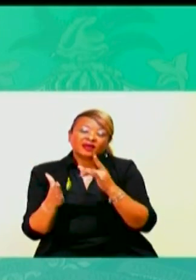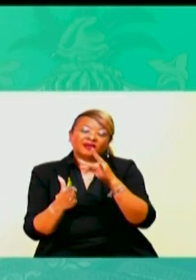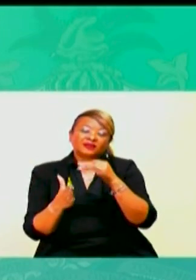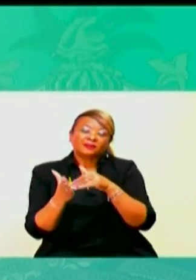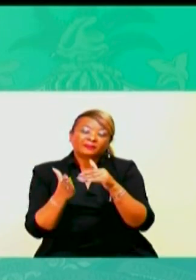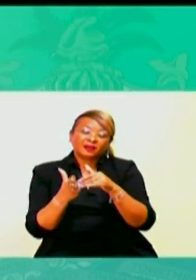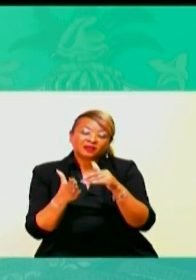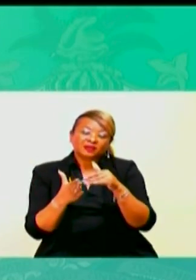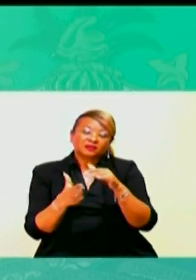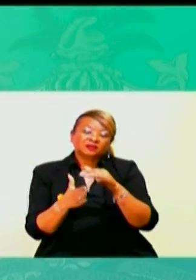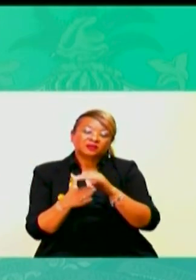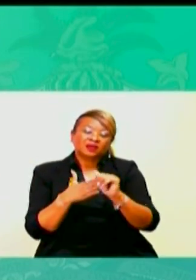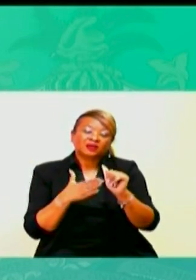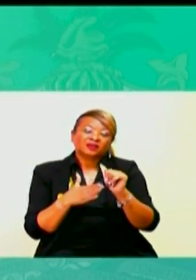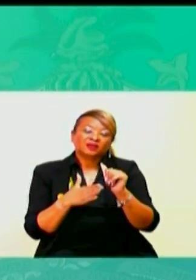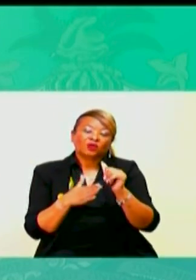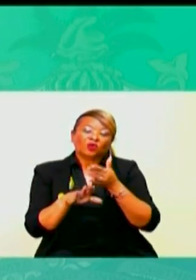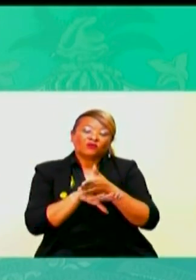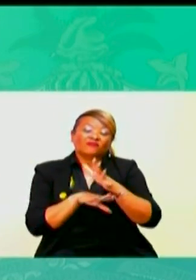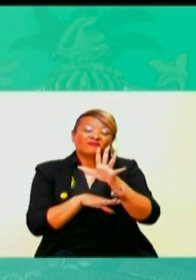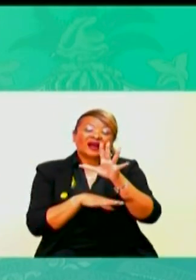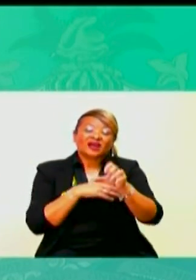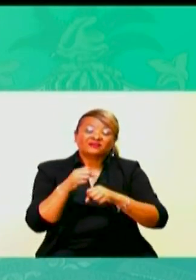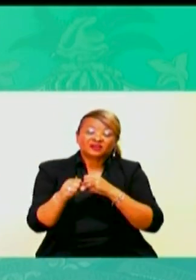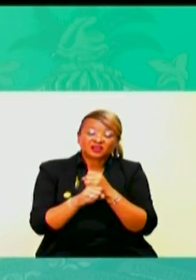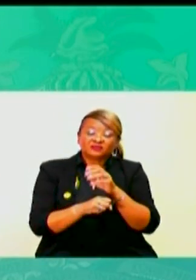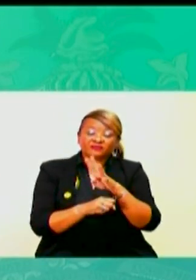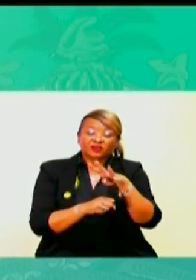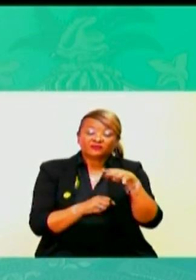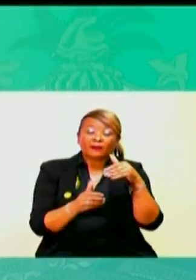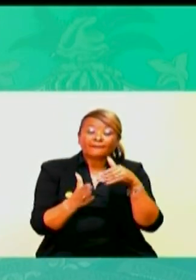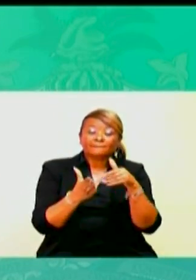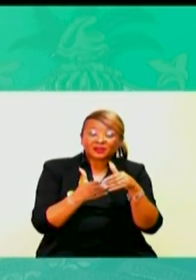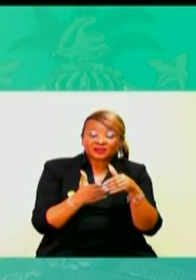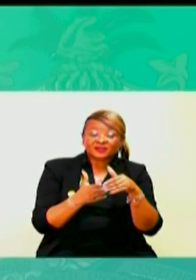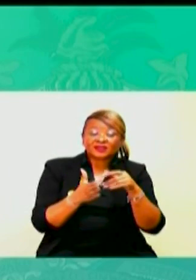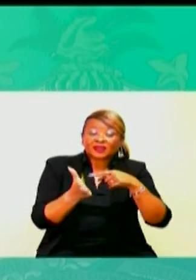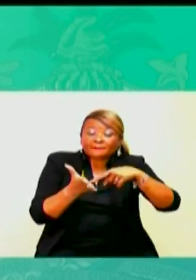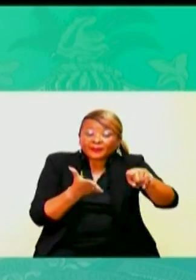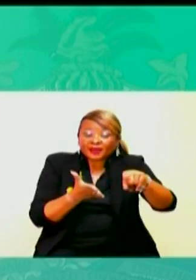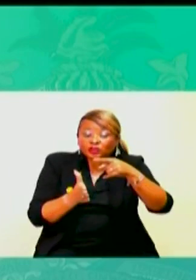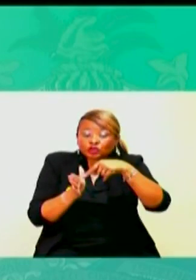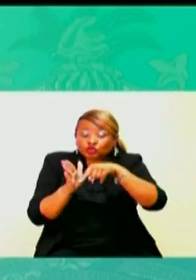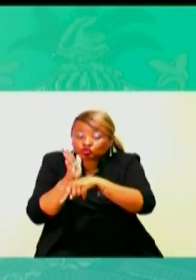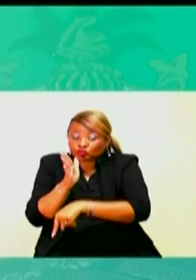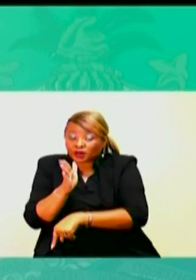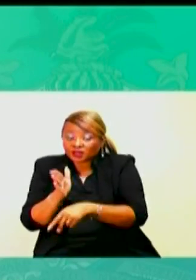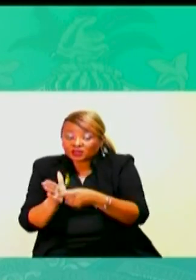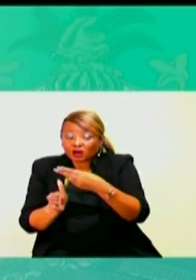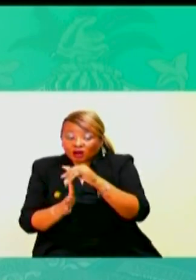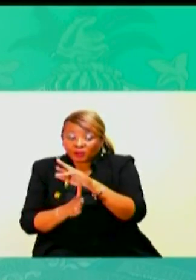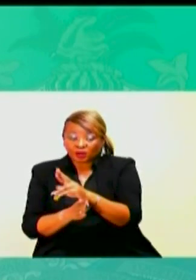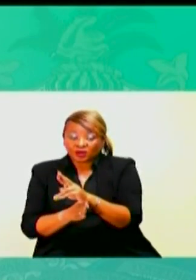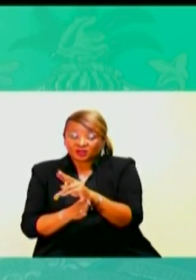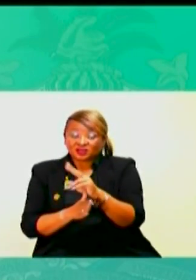$18 million the government get over 5 years from the $44 million that they paid to dredge the harbor, how much of that is? 26?